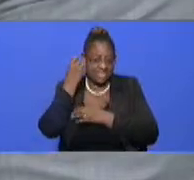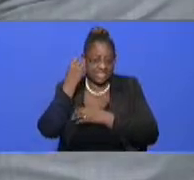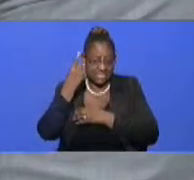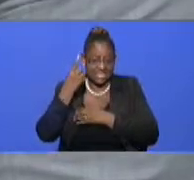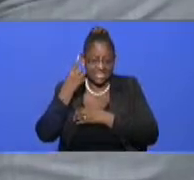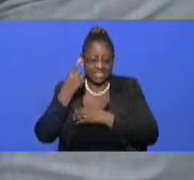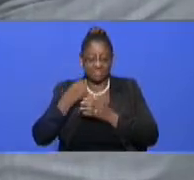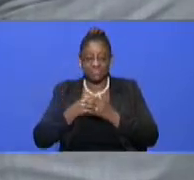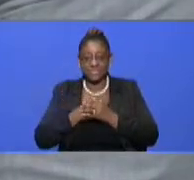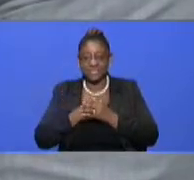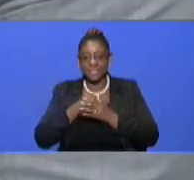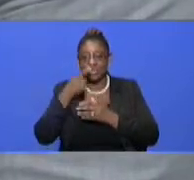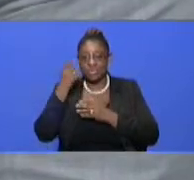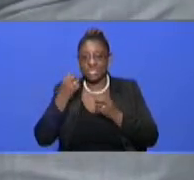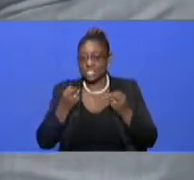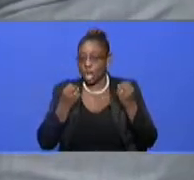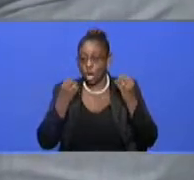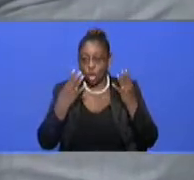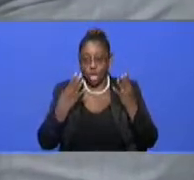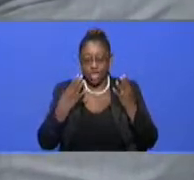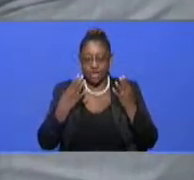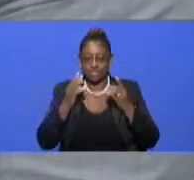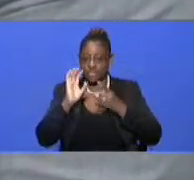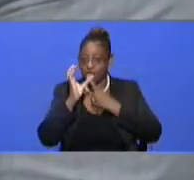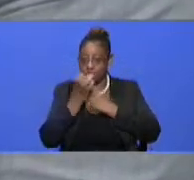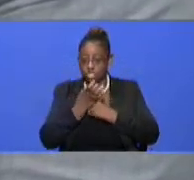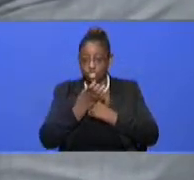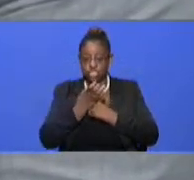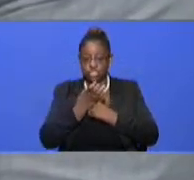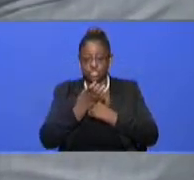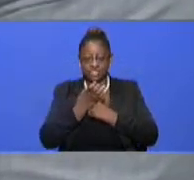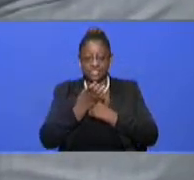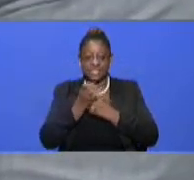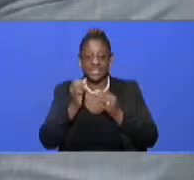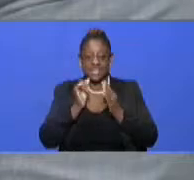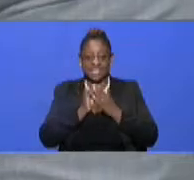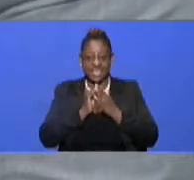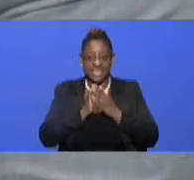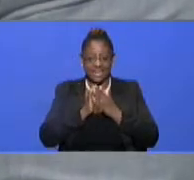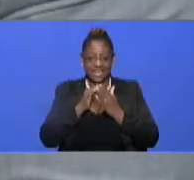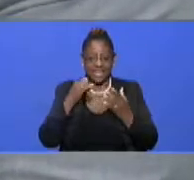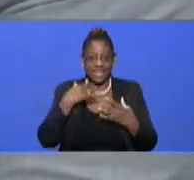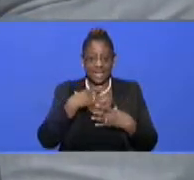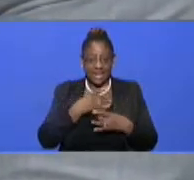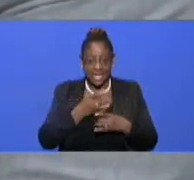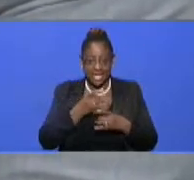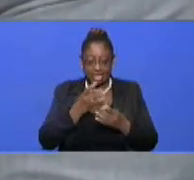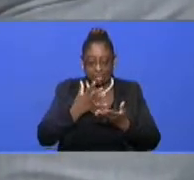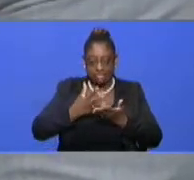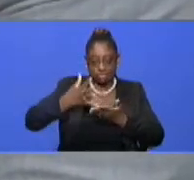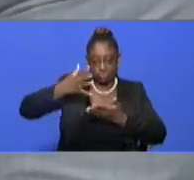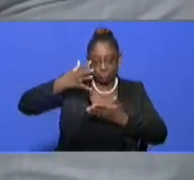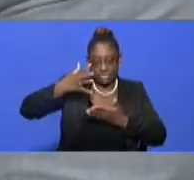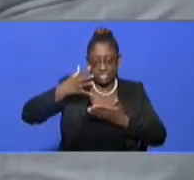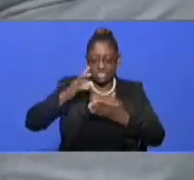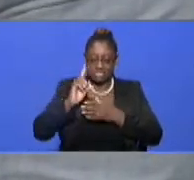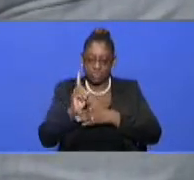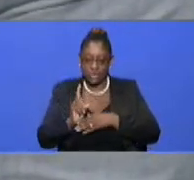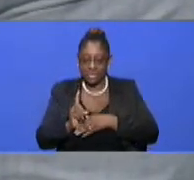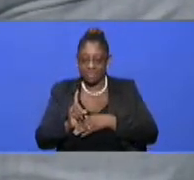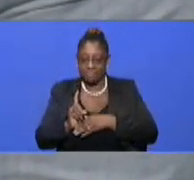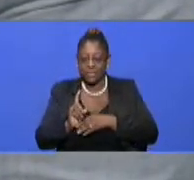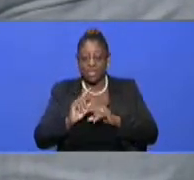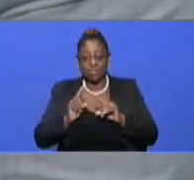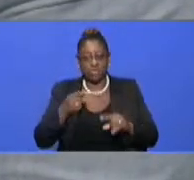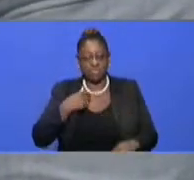very, very well. Because there are a lot of other cultures that are very fascinating to me, and we're all rich in heritage in some way or another.